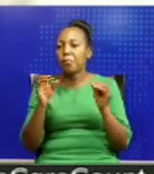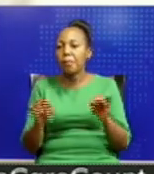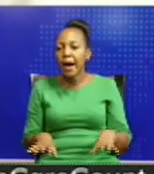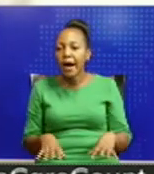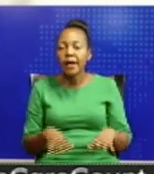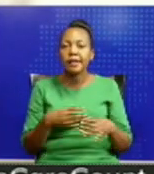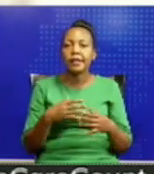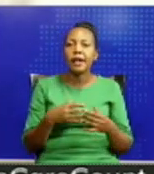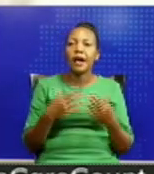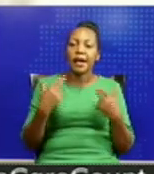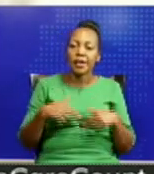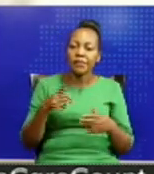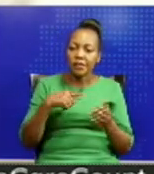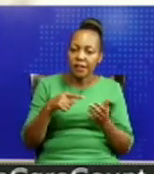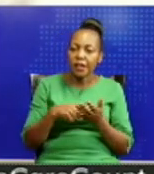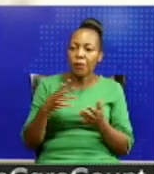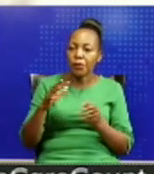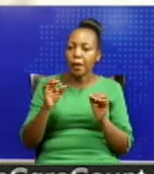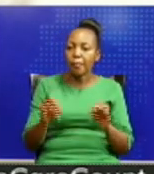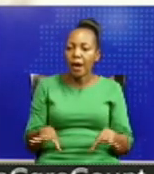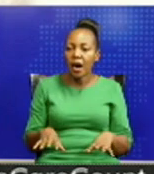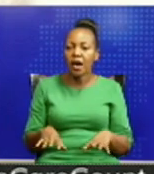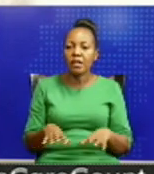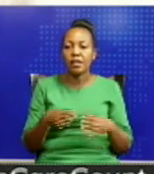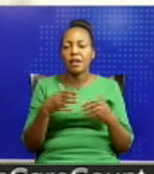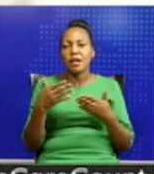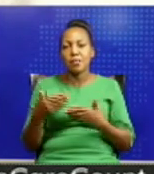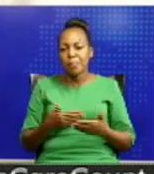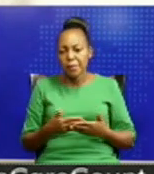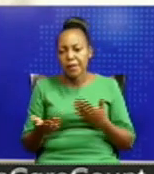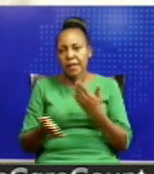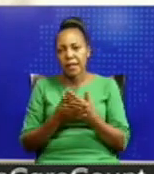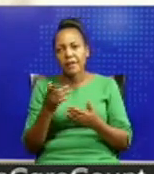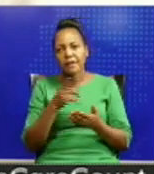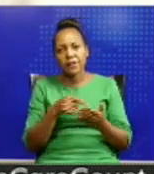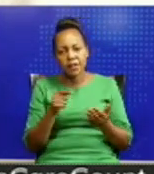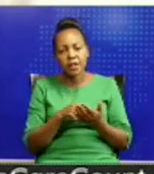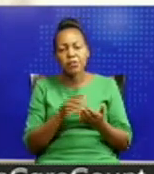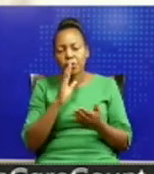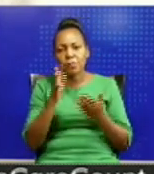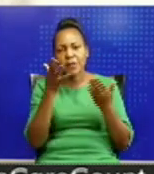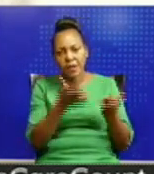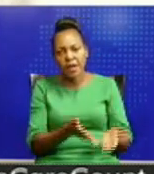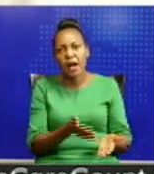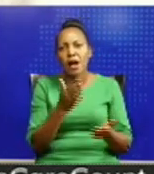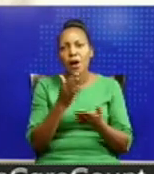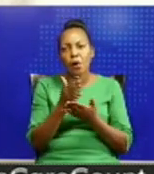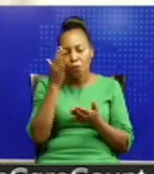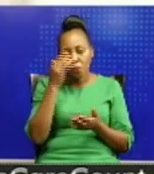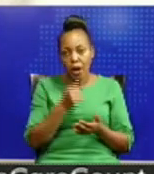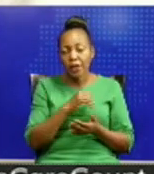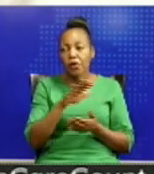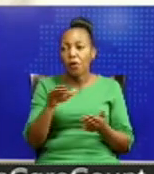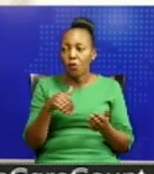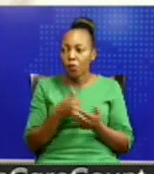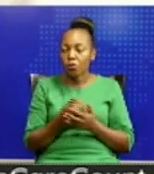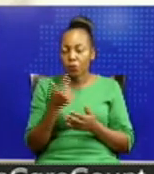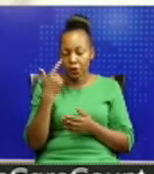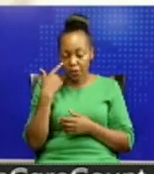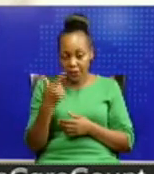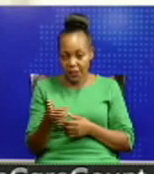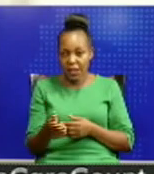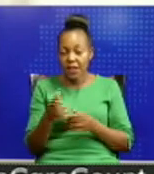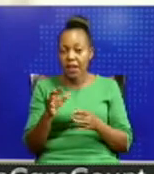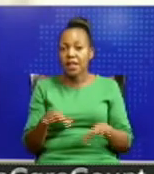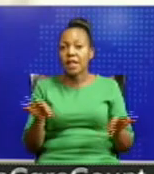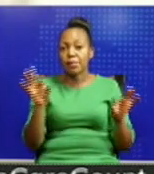at home, at health centers, not having these baby care centers, because all of us shall have recognized that all of